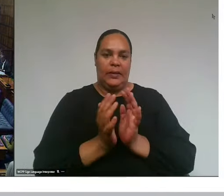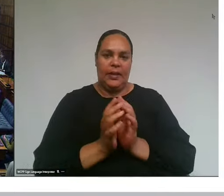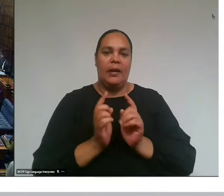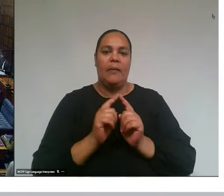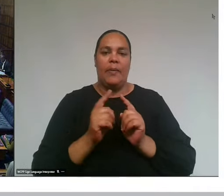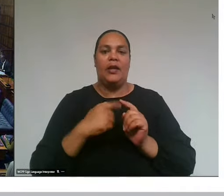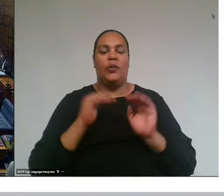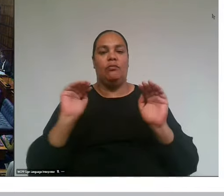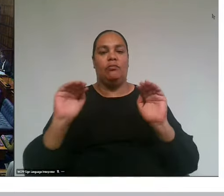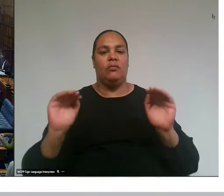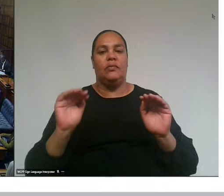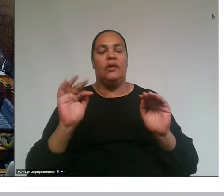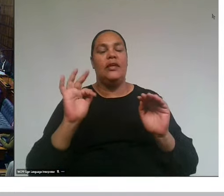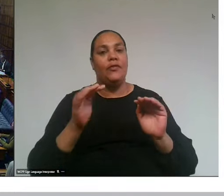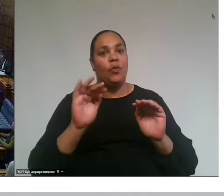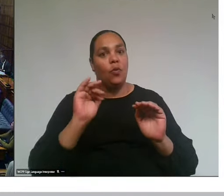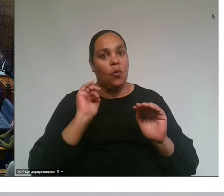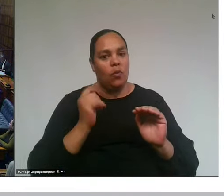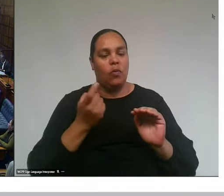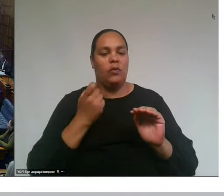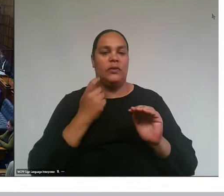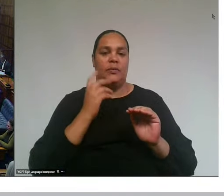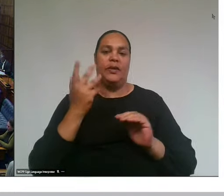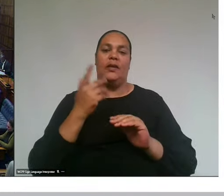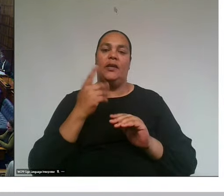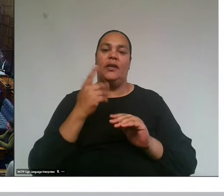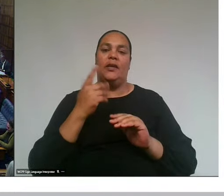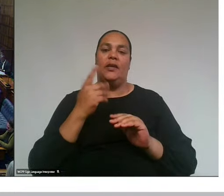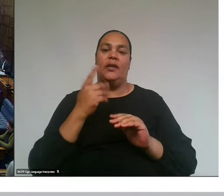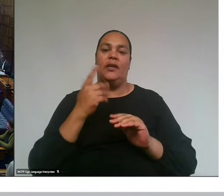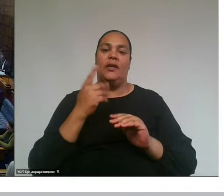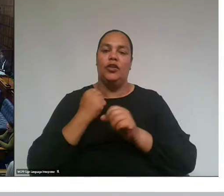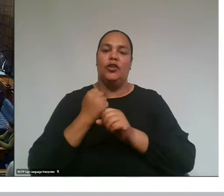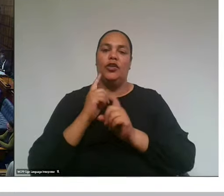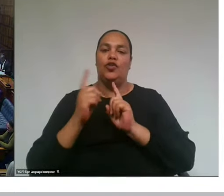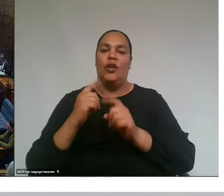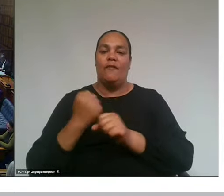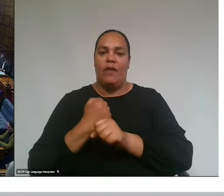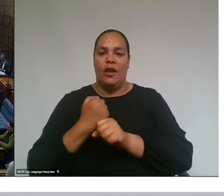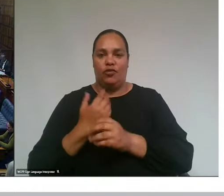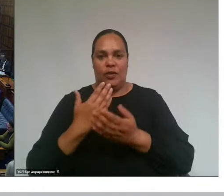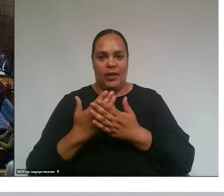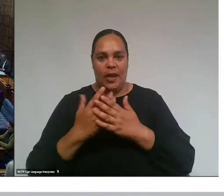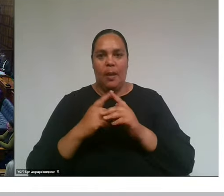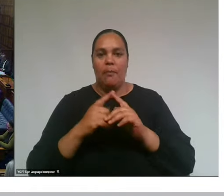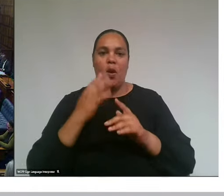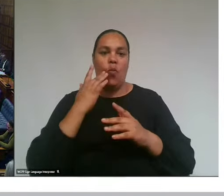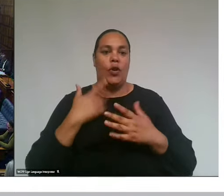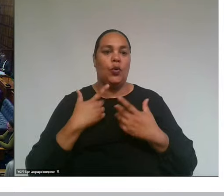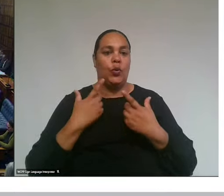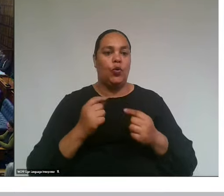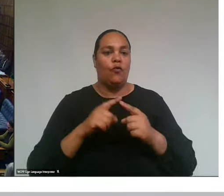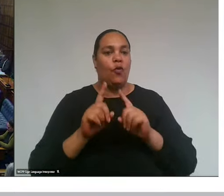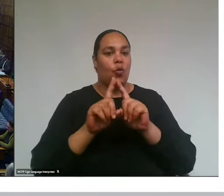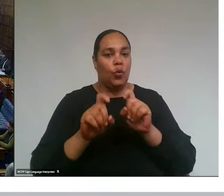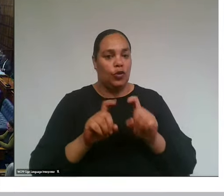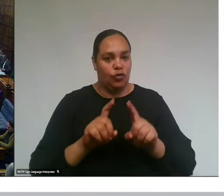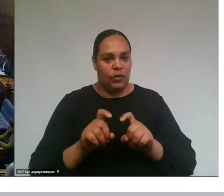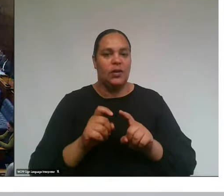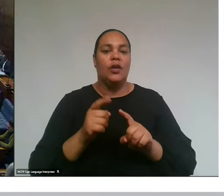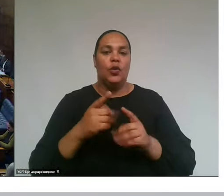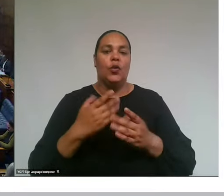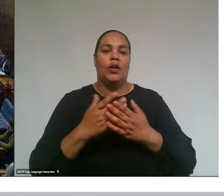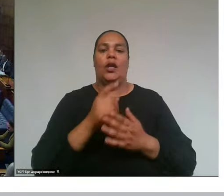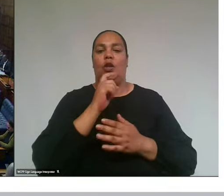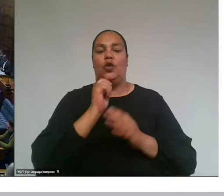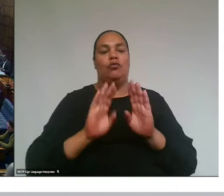called upon to speak any points of order you can raise in the chat function and when we do call for questions um you can